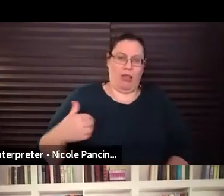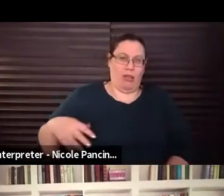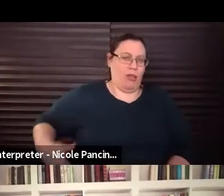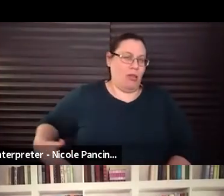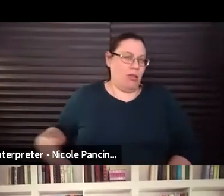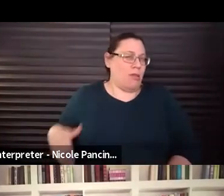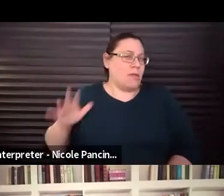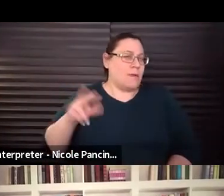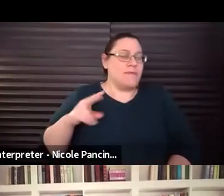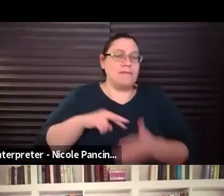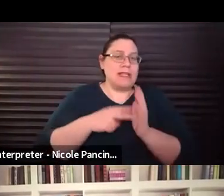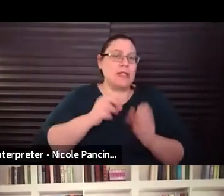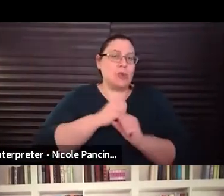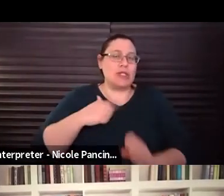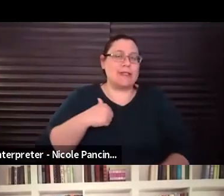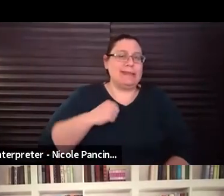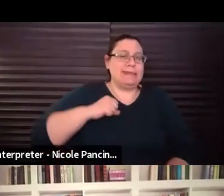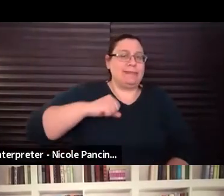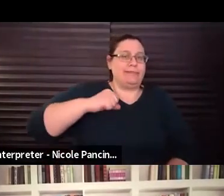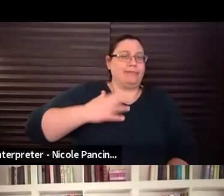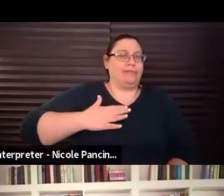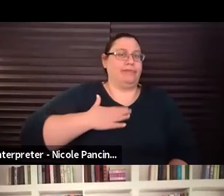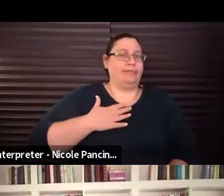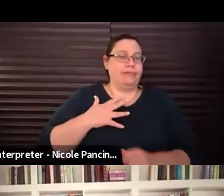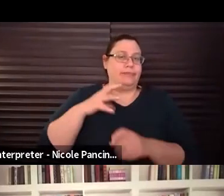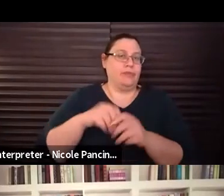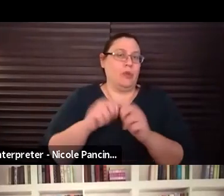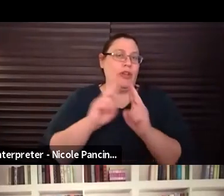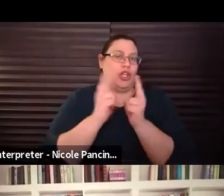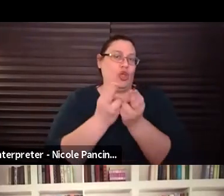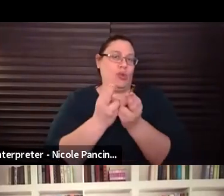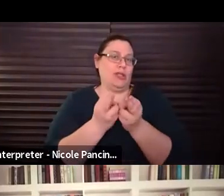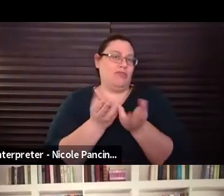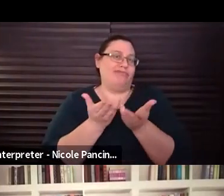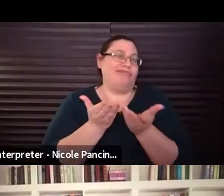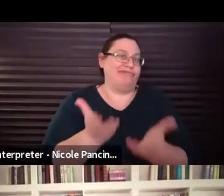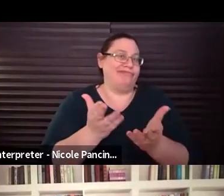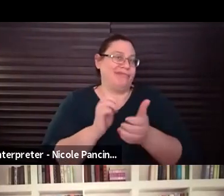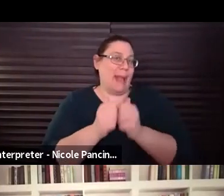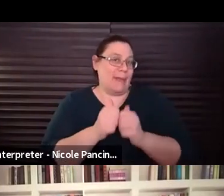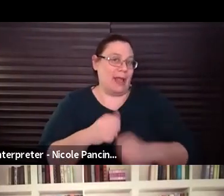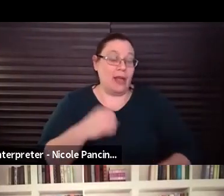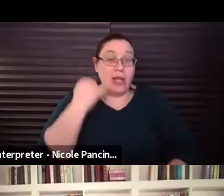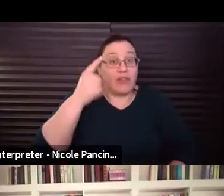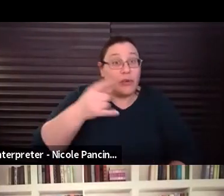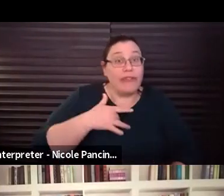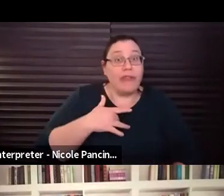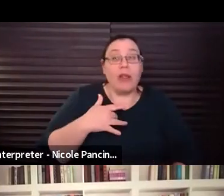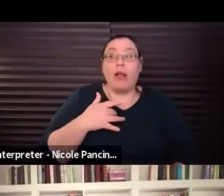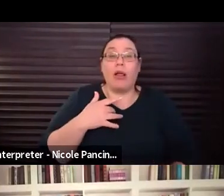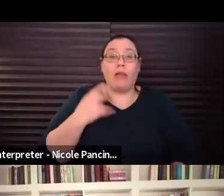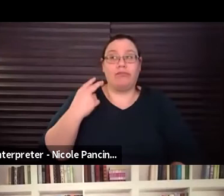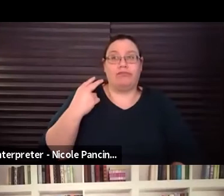workers' willingness to engage with the union campaign at times. So if you feel that it's like you're being tracked